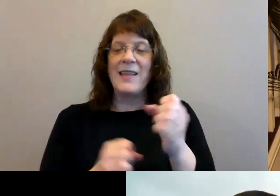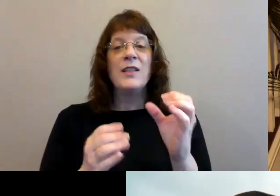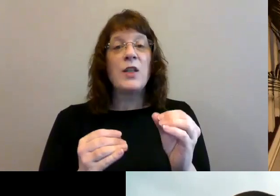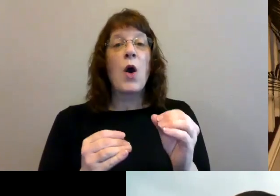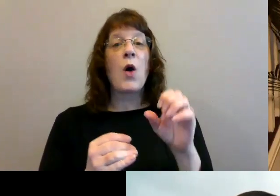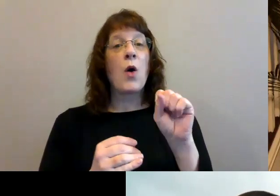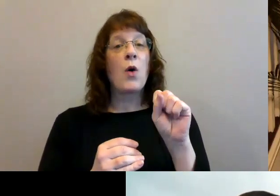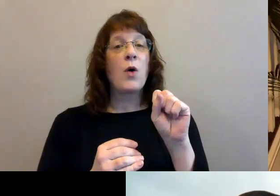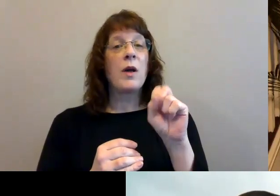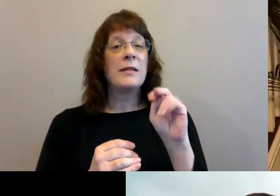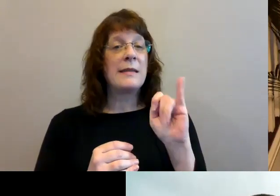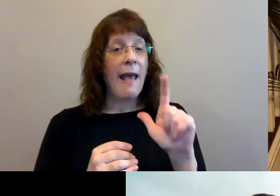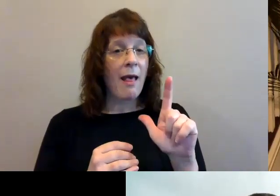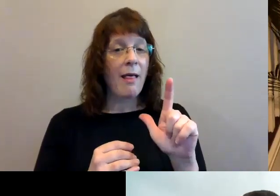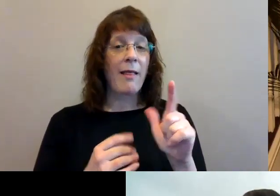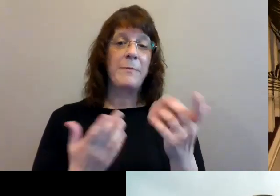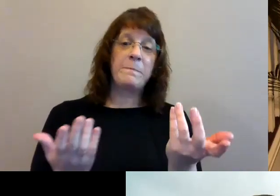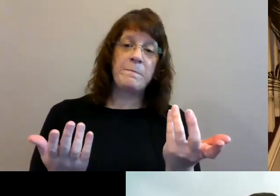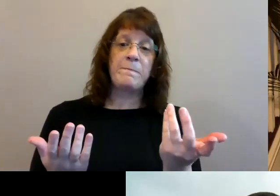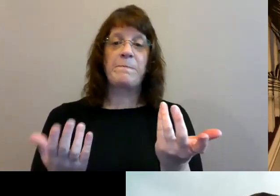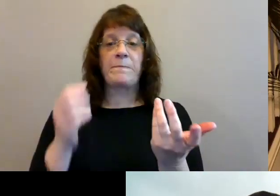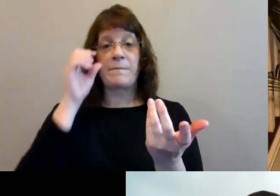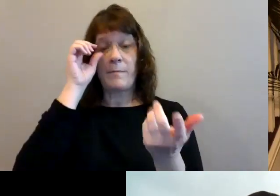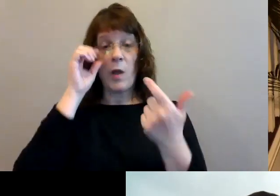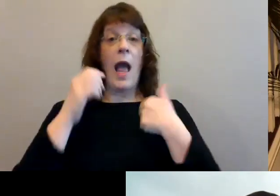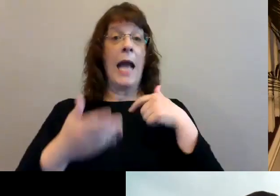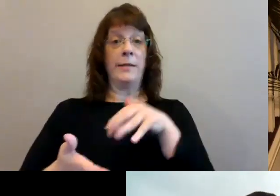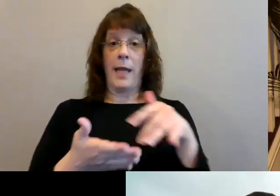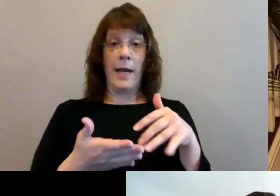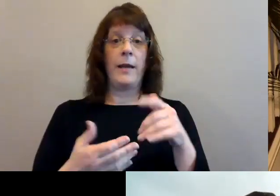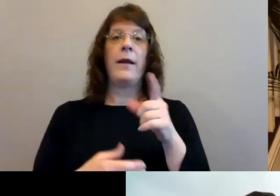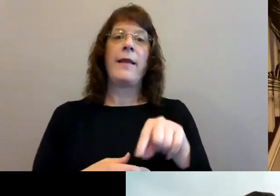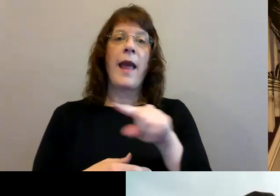snails, well, so the ones I study, they're very